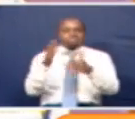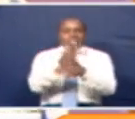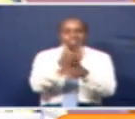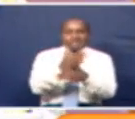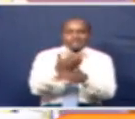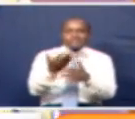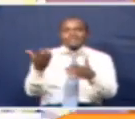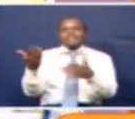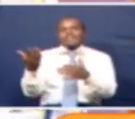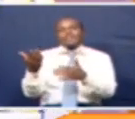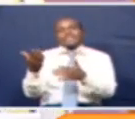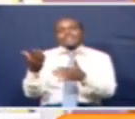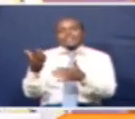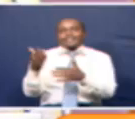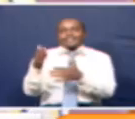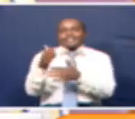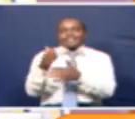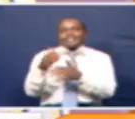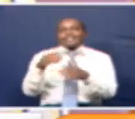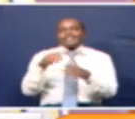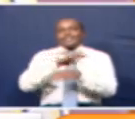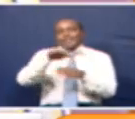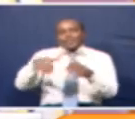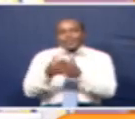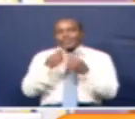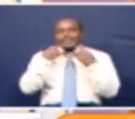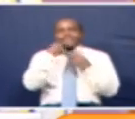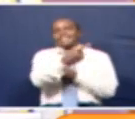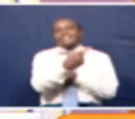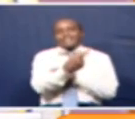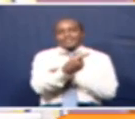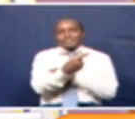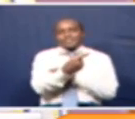Thursday. So all we are telling them is that